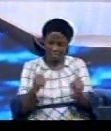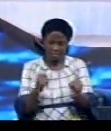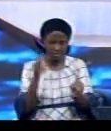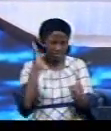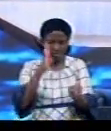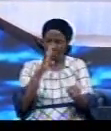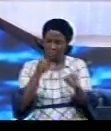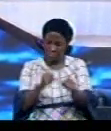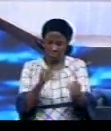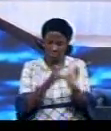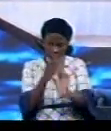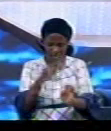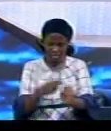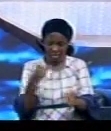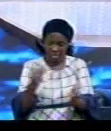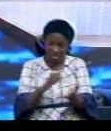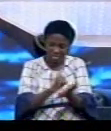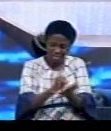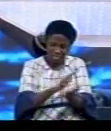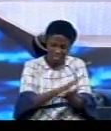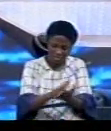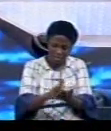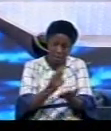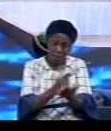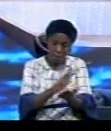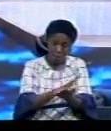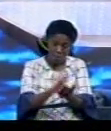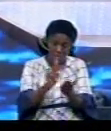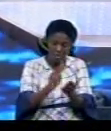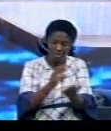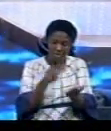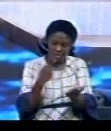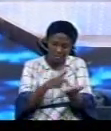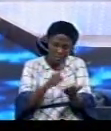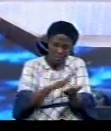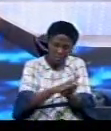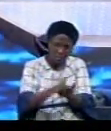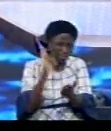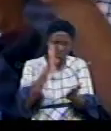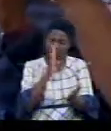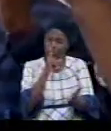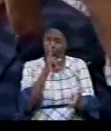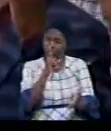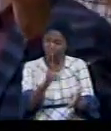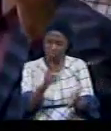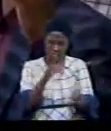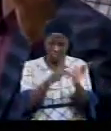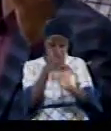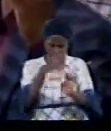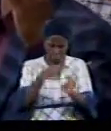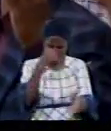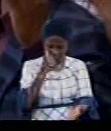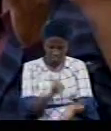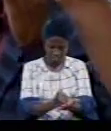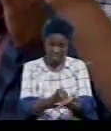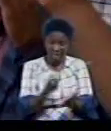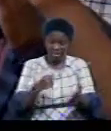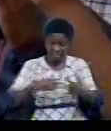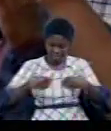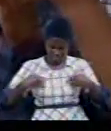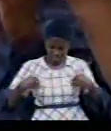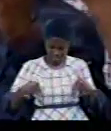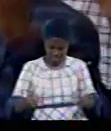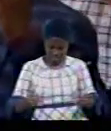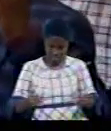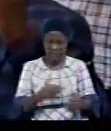The sanctification, the holiness, the purity will be real. The healing and